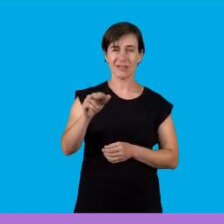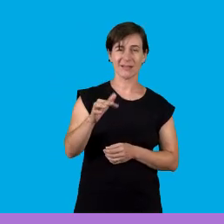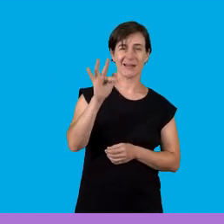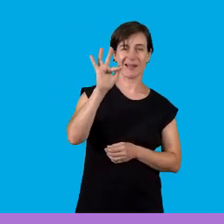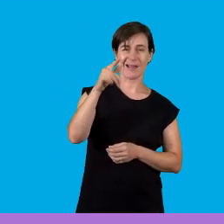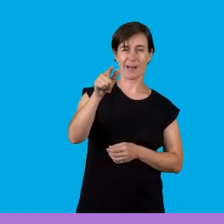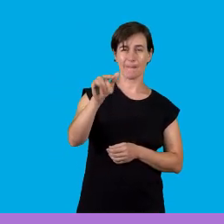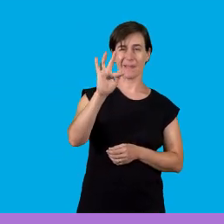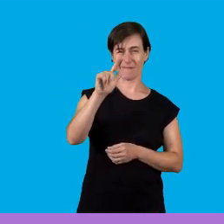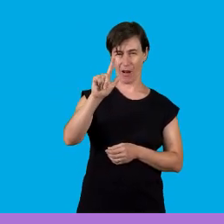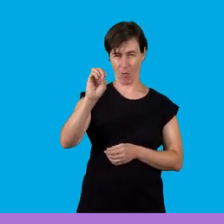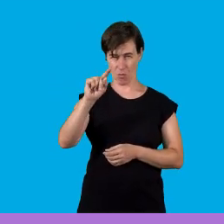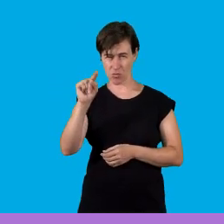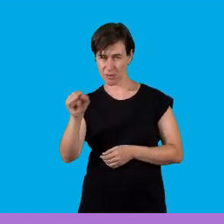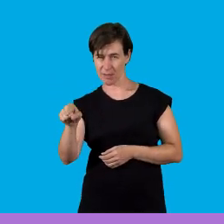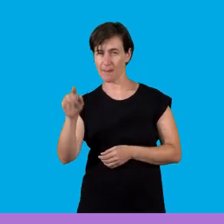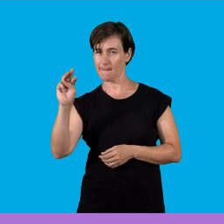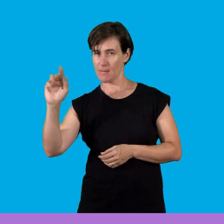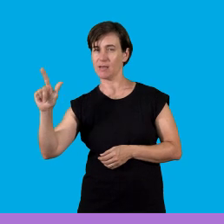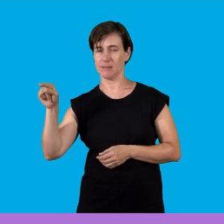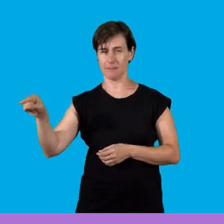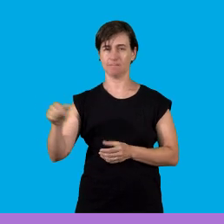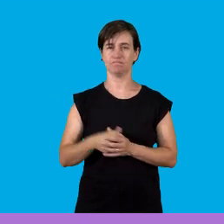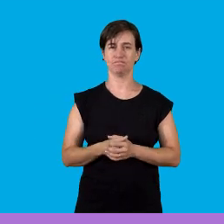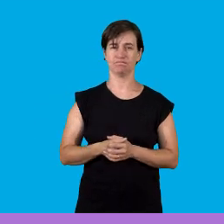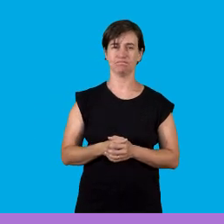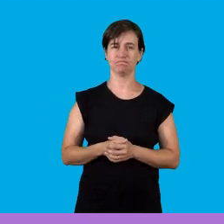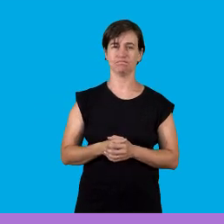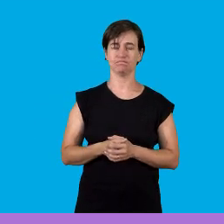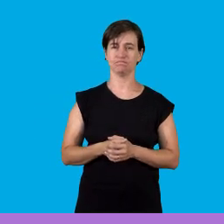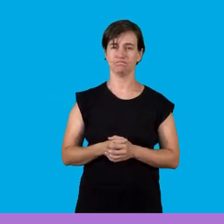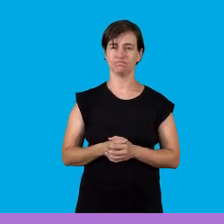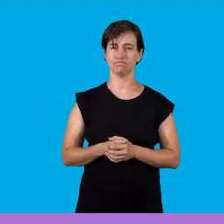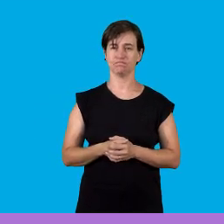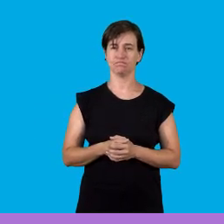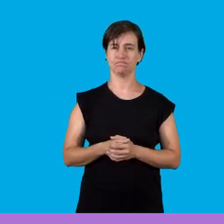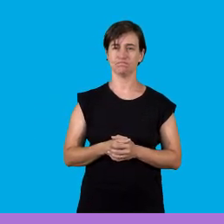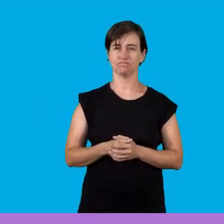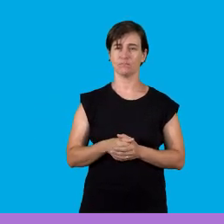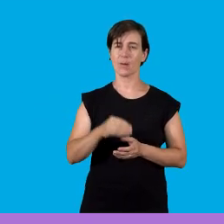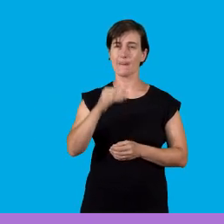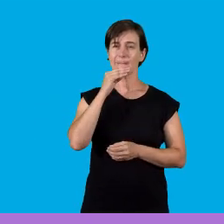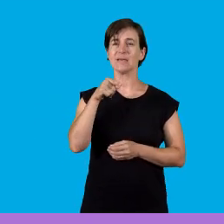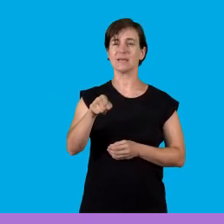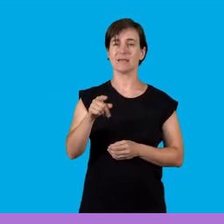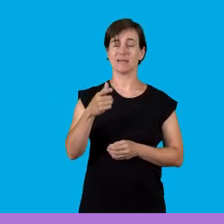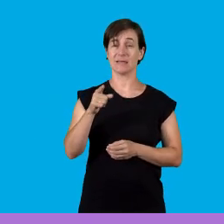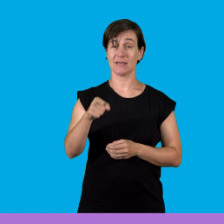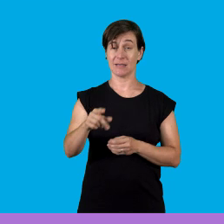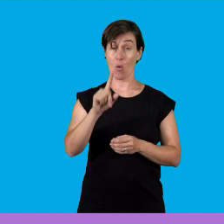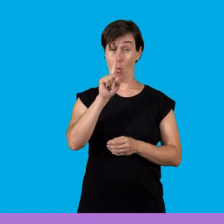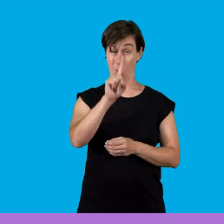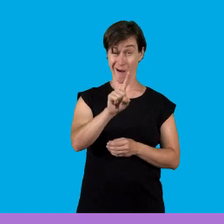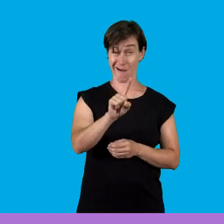here's milliliters. We agree? Okay, so 1 fluid ounce equals 29.6